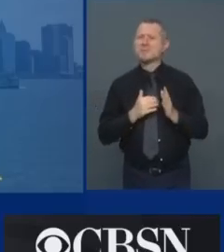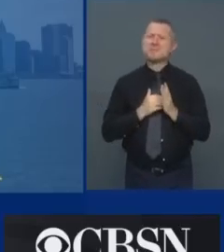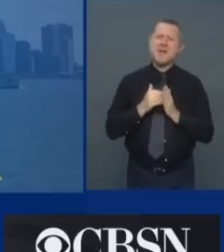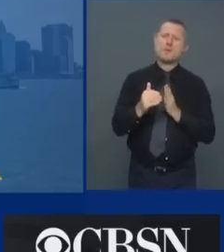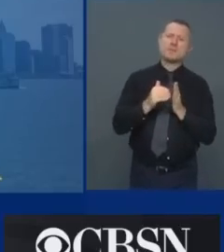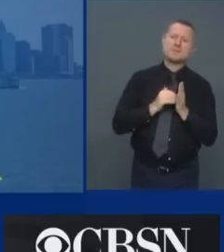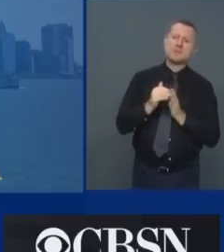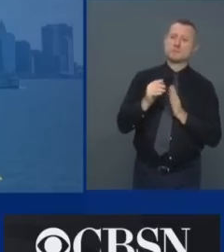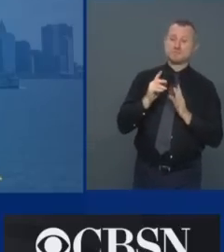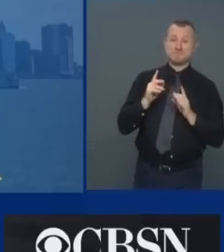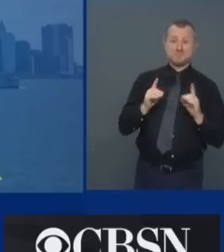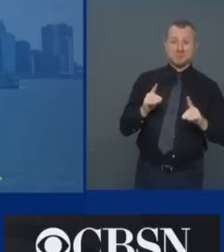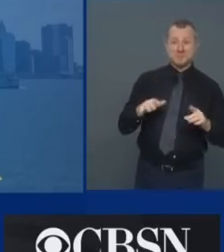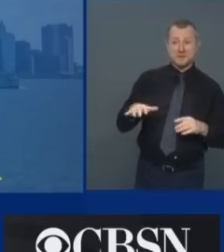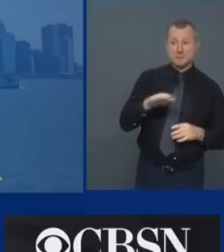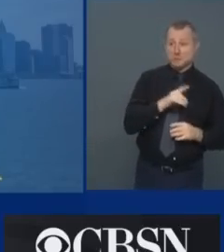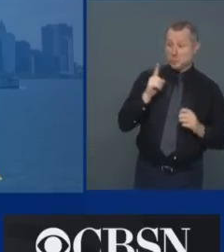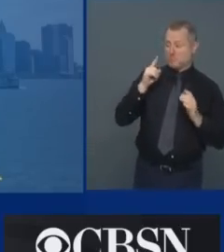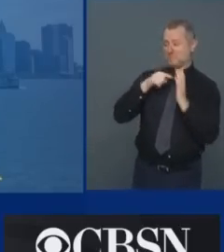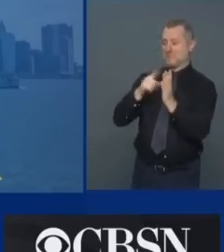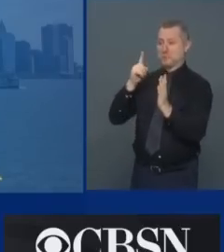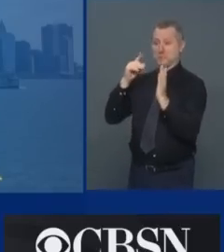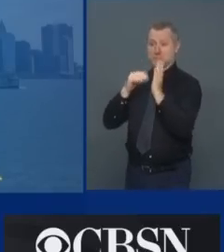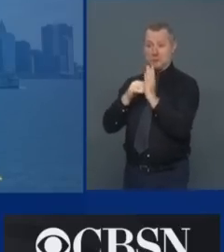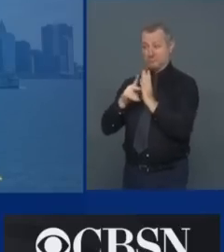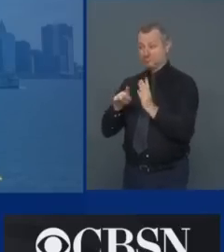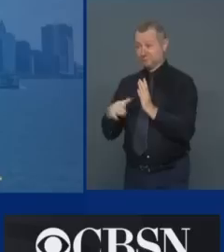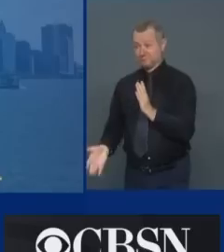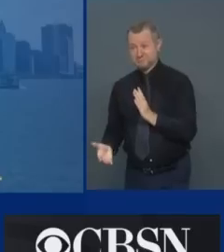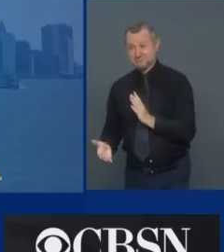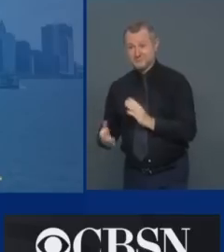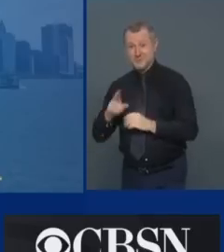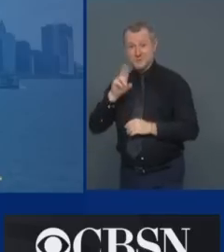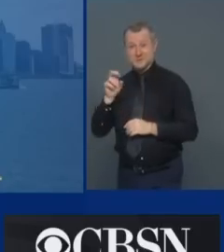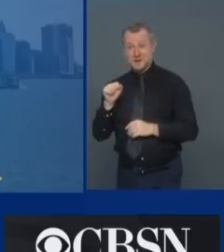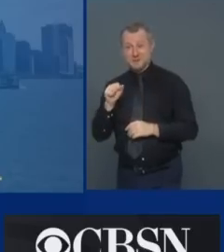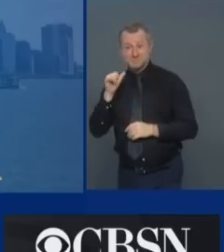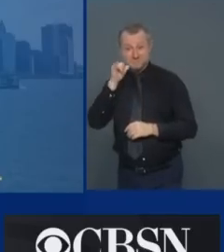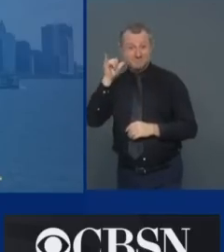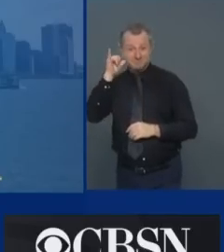1,000 people die in the United States, 1 in China.